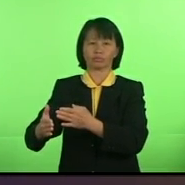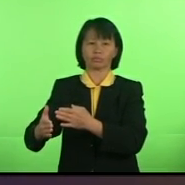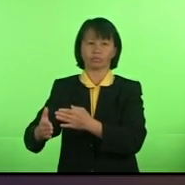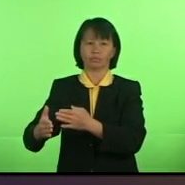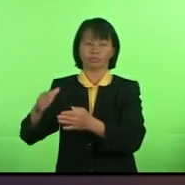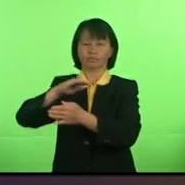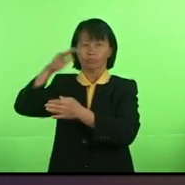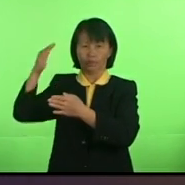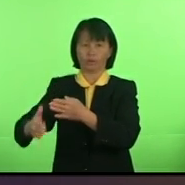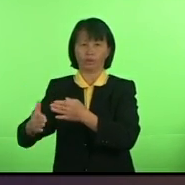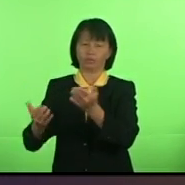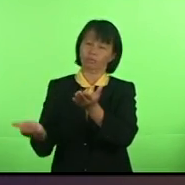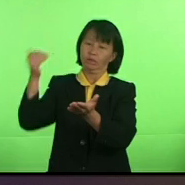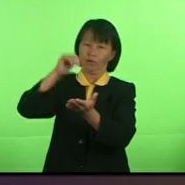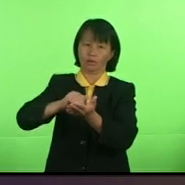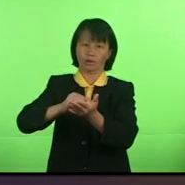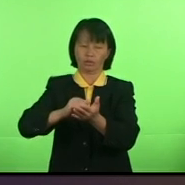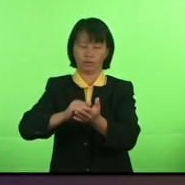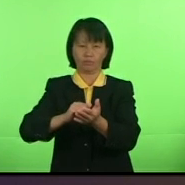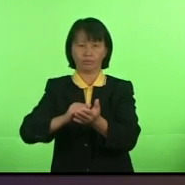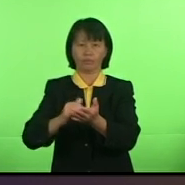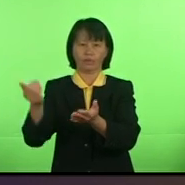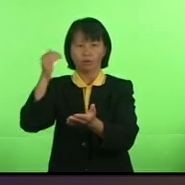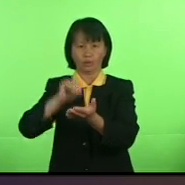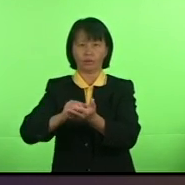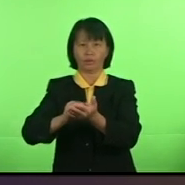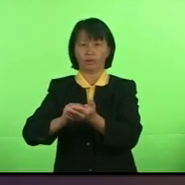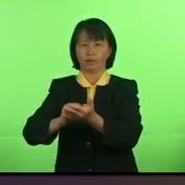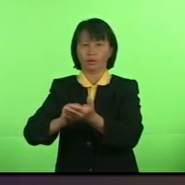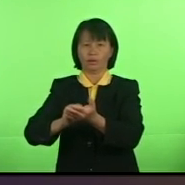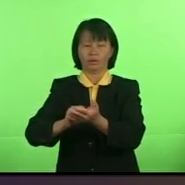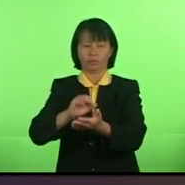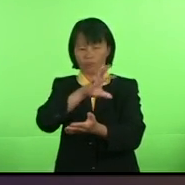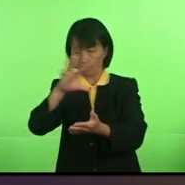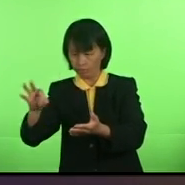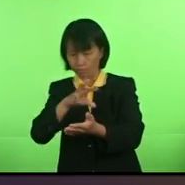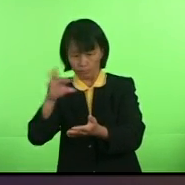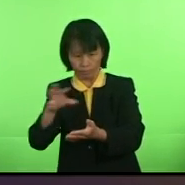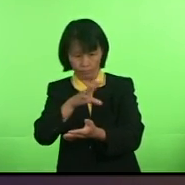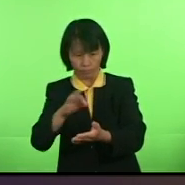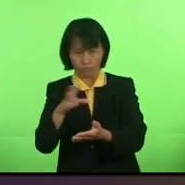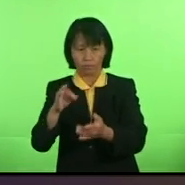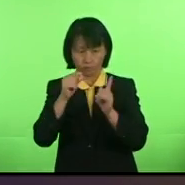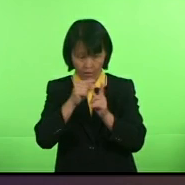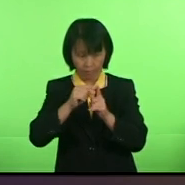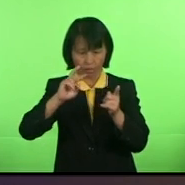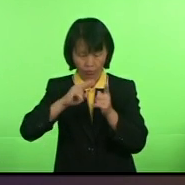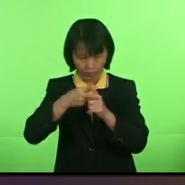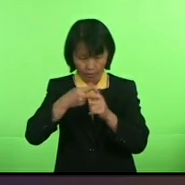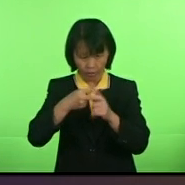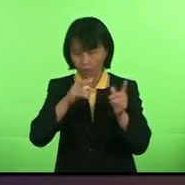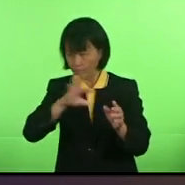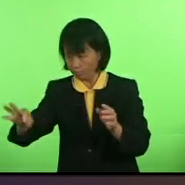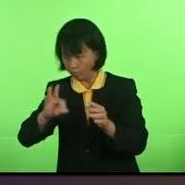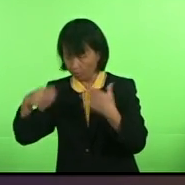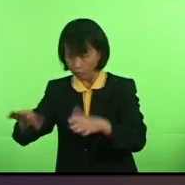where you have to rewrite the final essay neatly. But remember, you still have